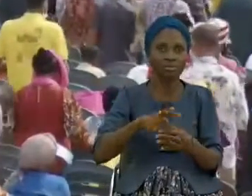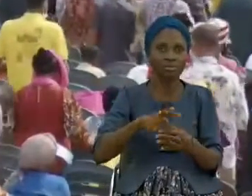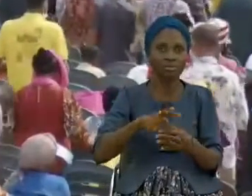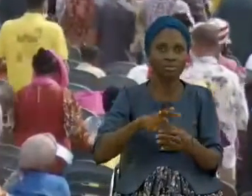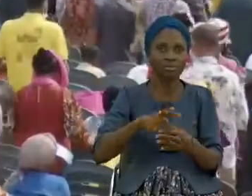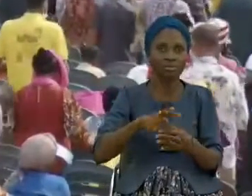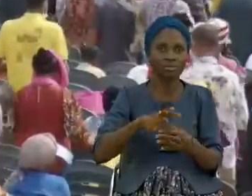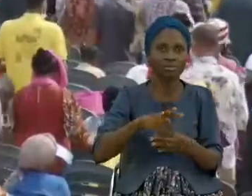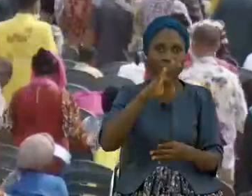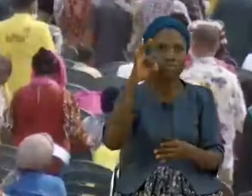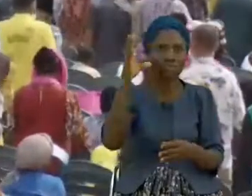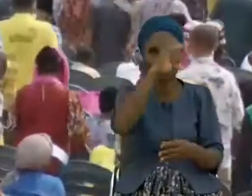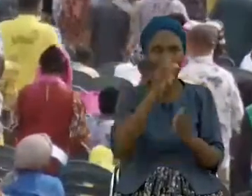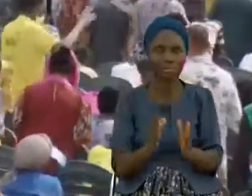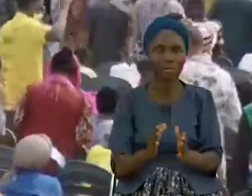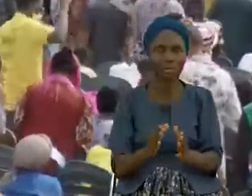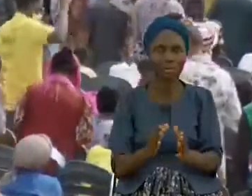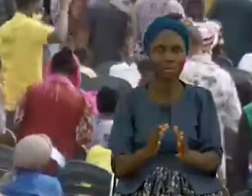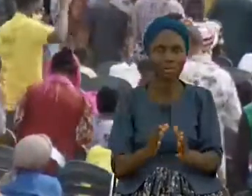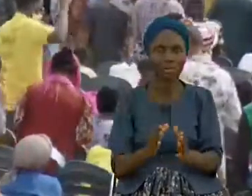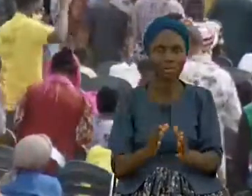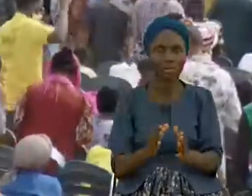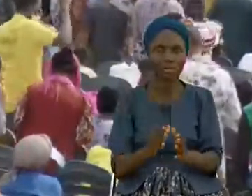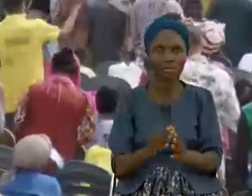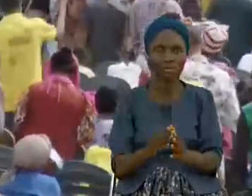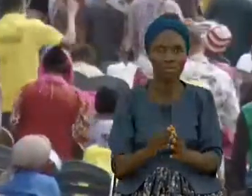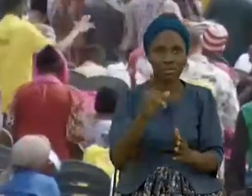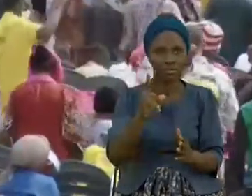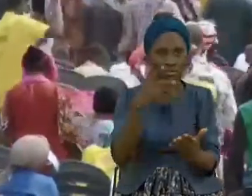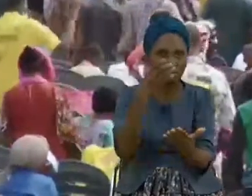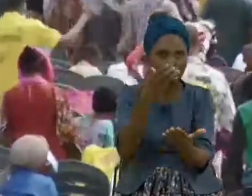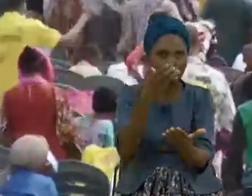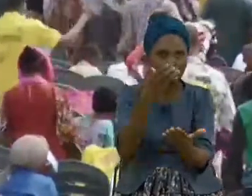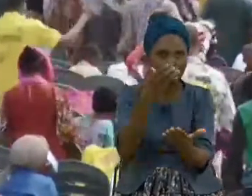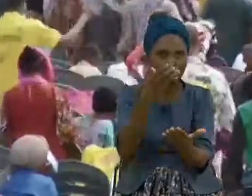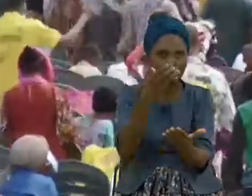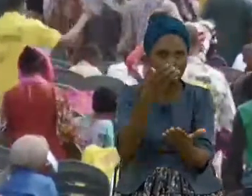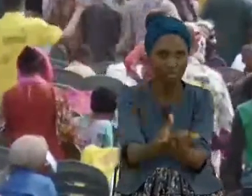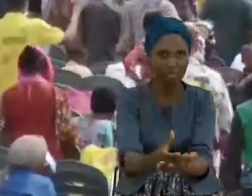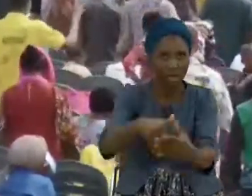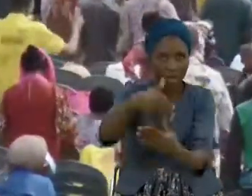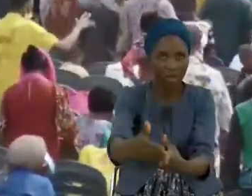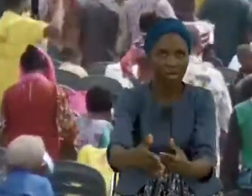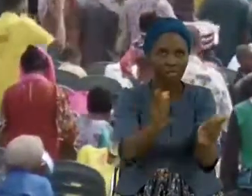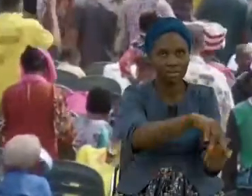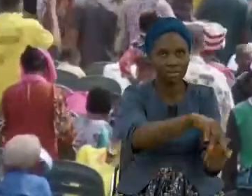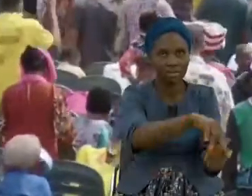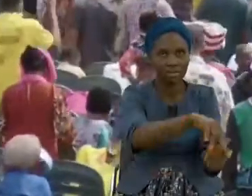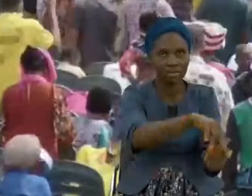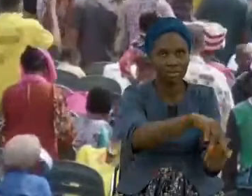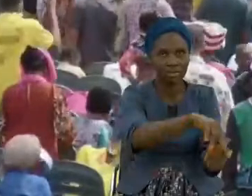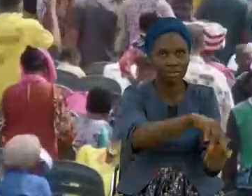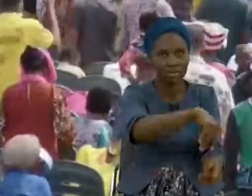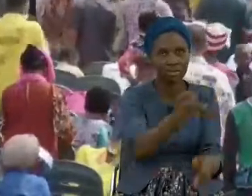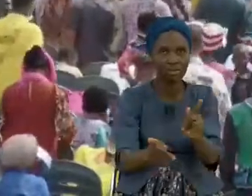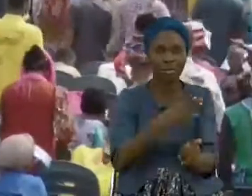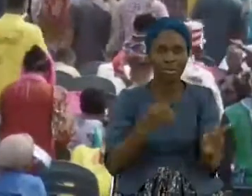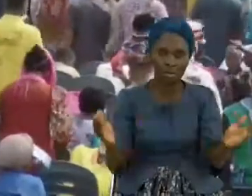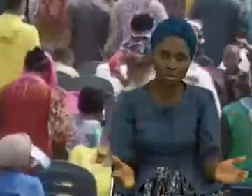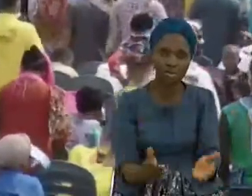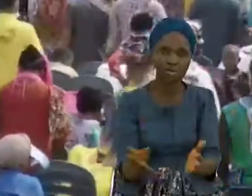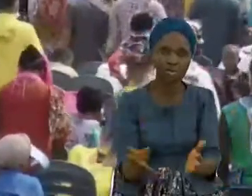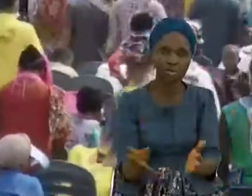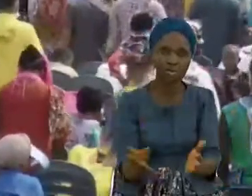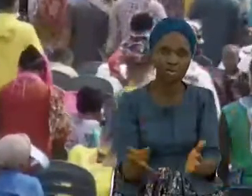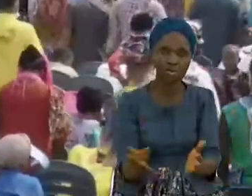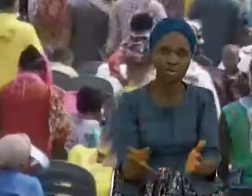you reach out to others and you're compelled them to come in you talk